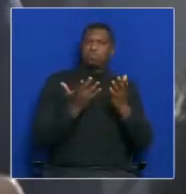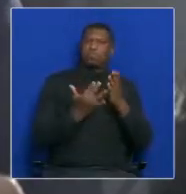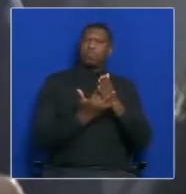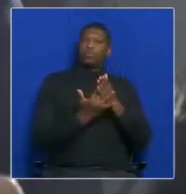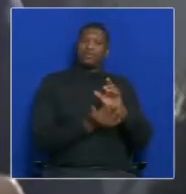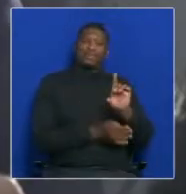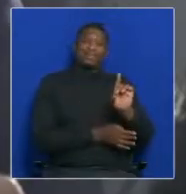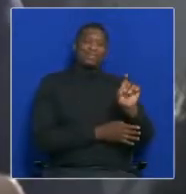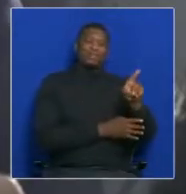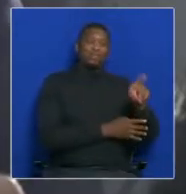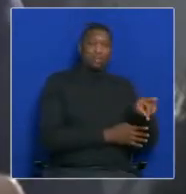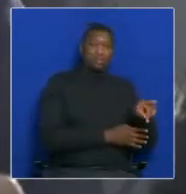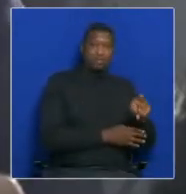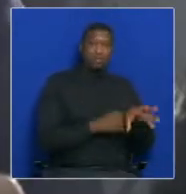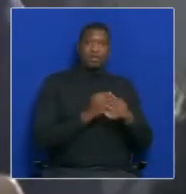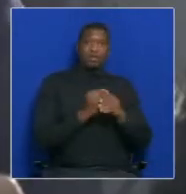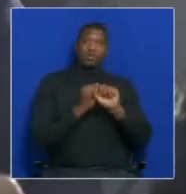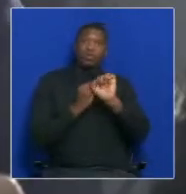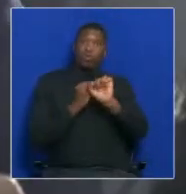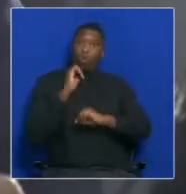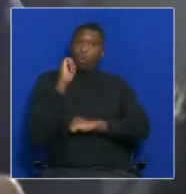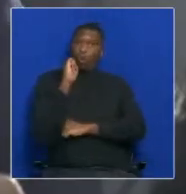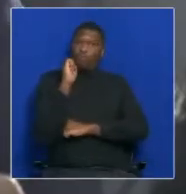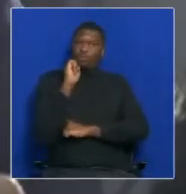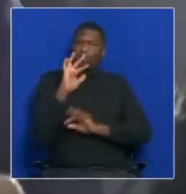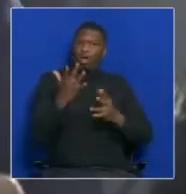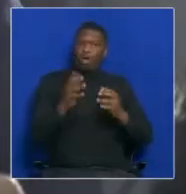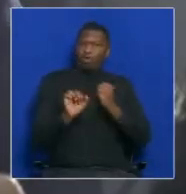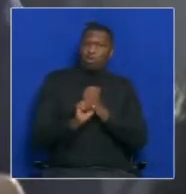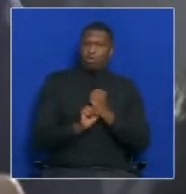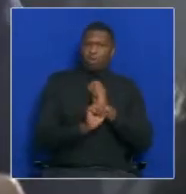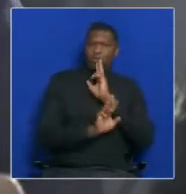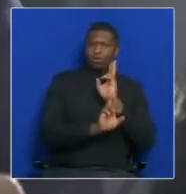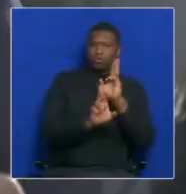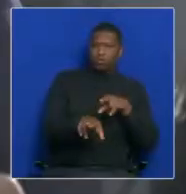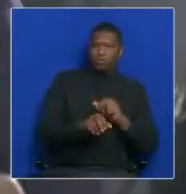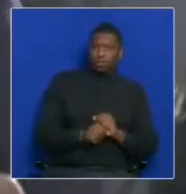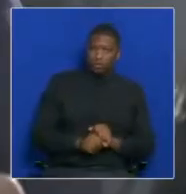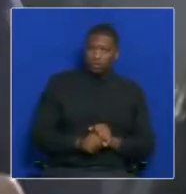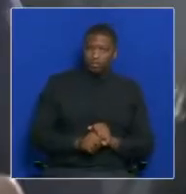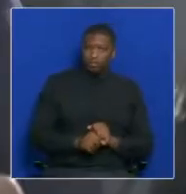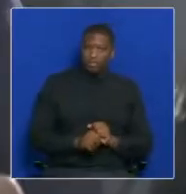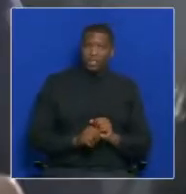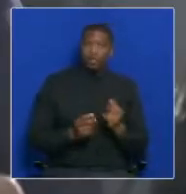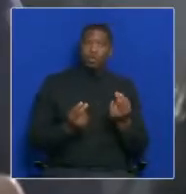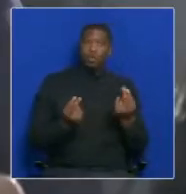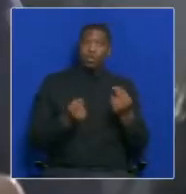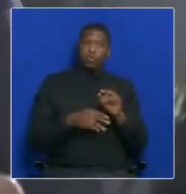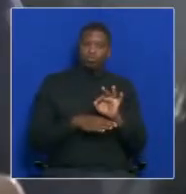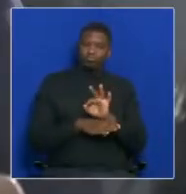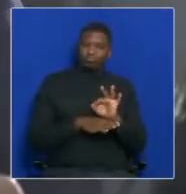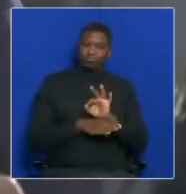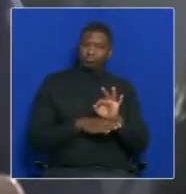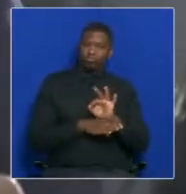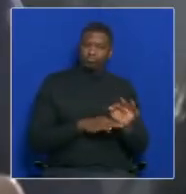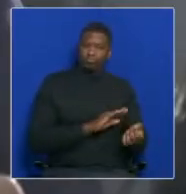of reporting. Would this new arrangement then change that,